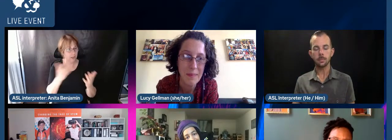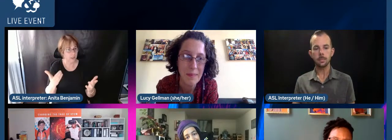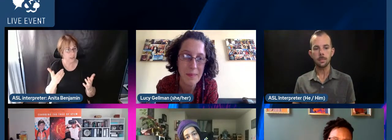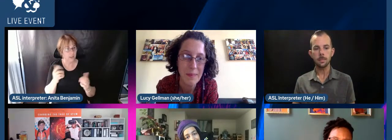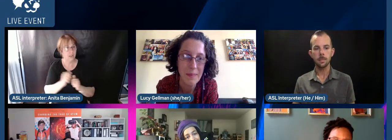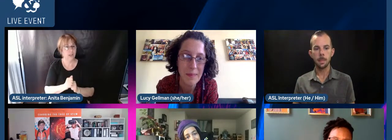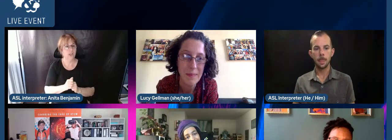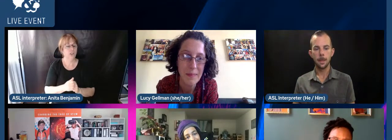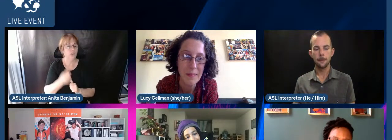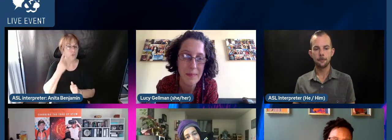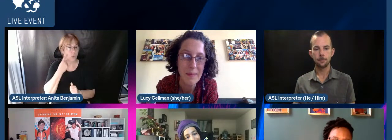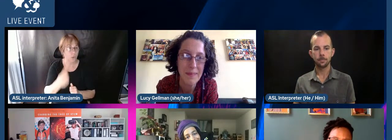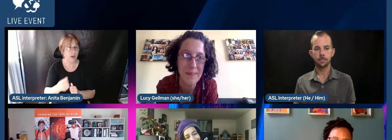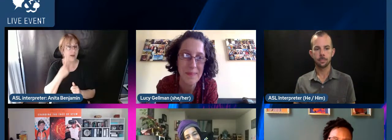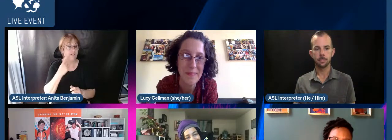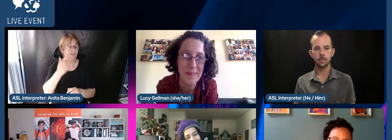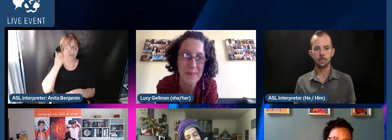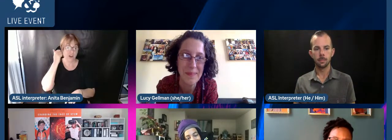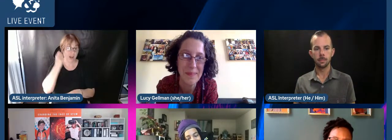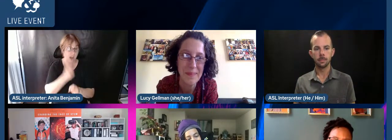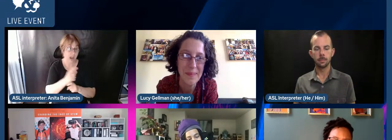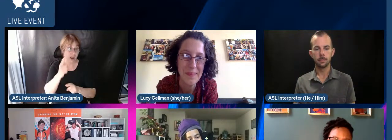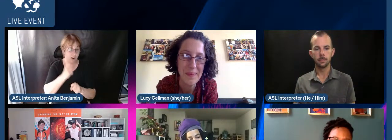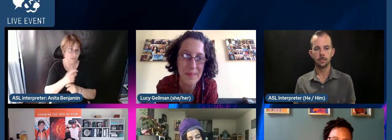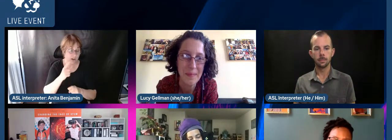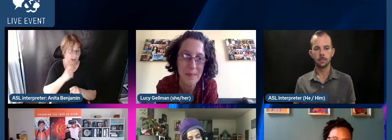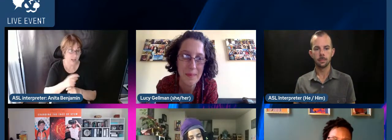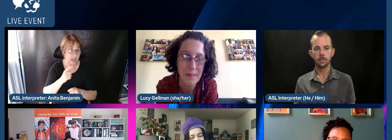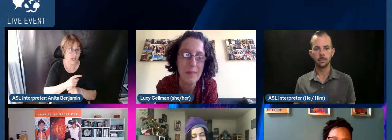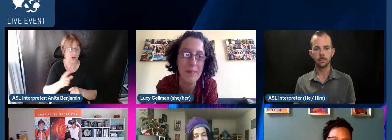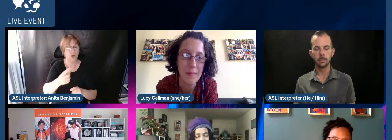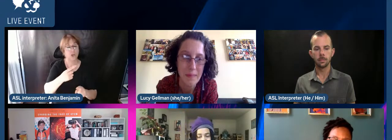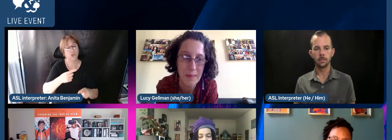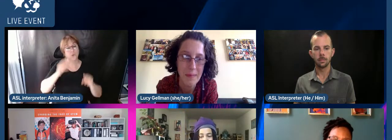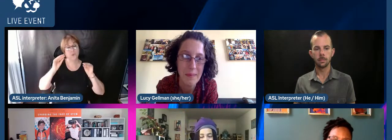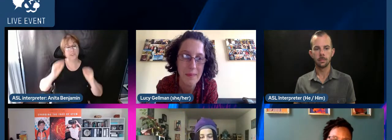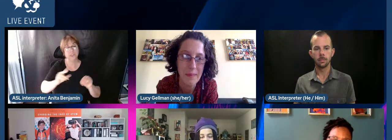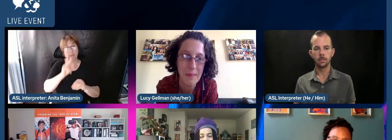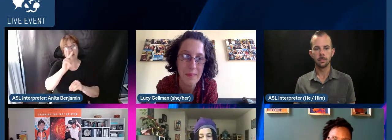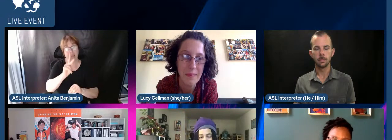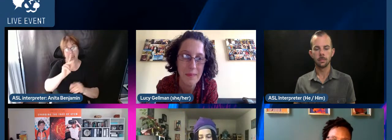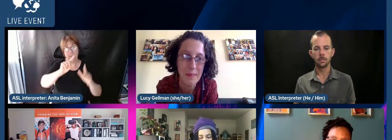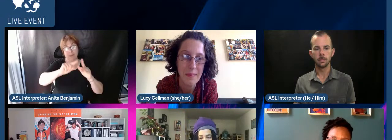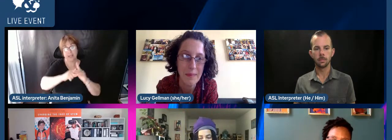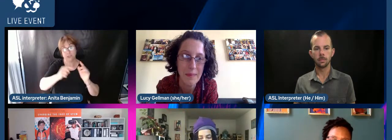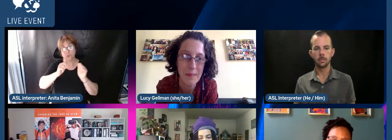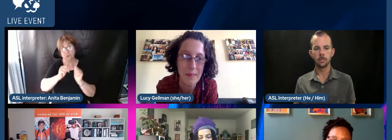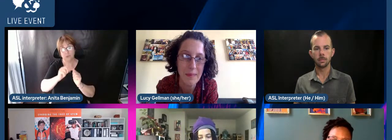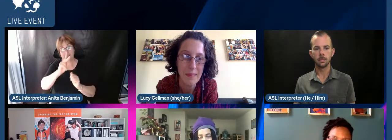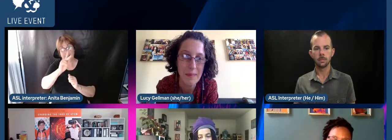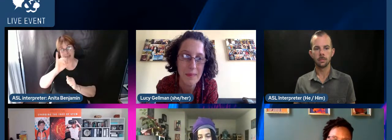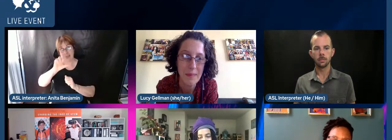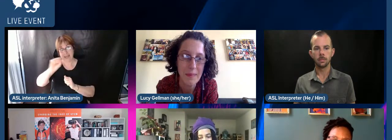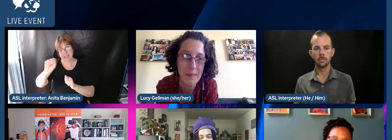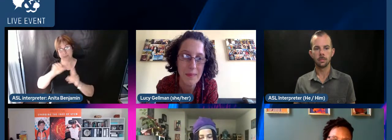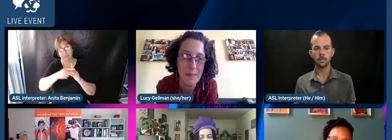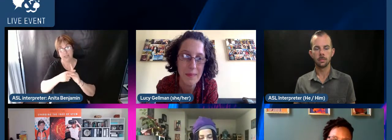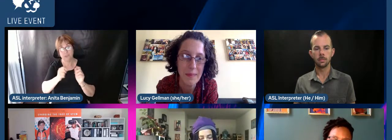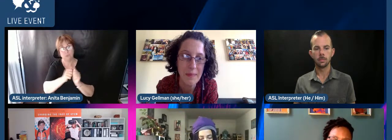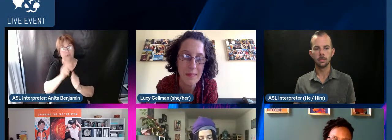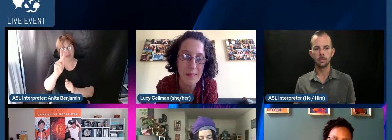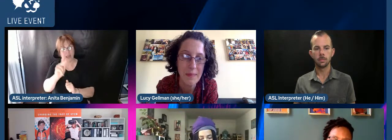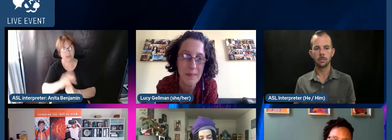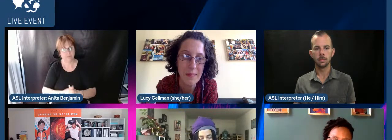these damn people every year, a kiss begins with K, right? So tell me why there is not a